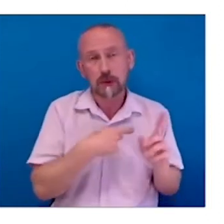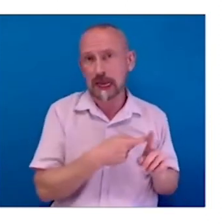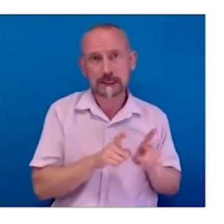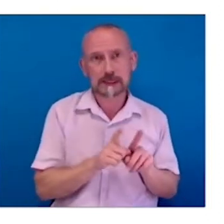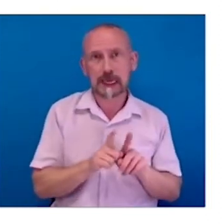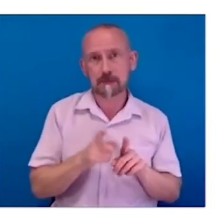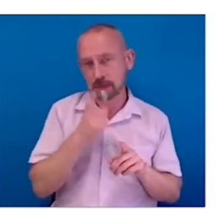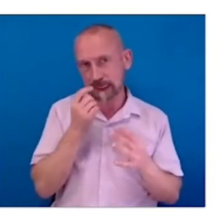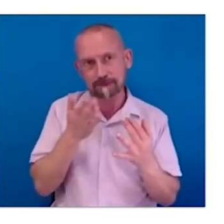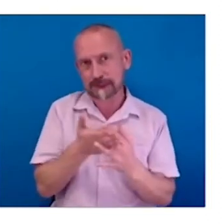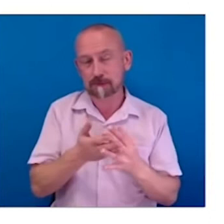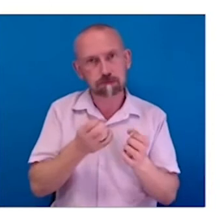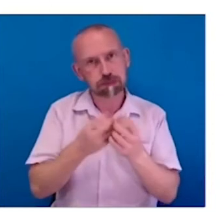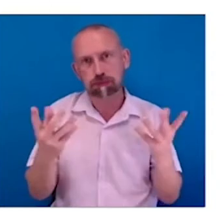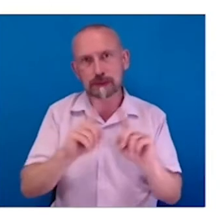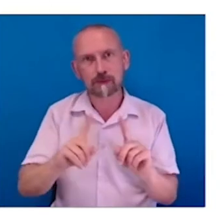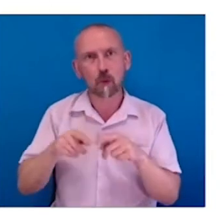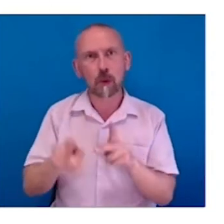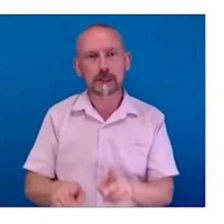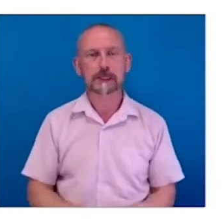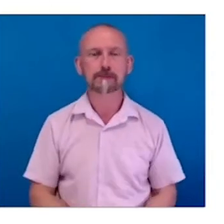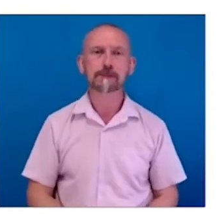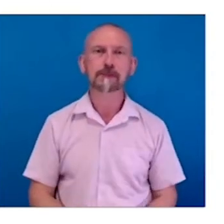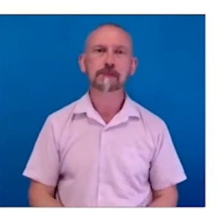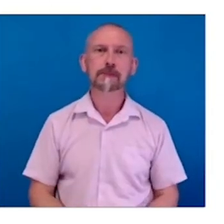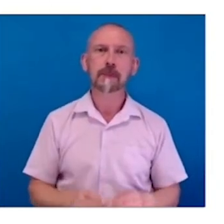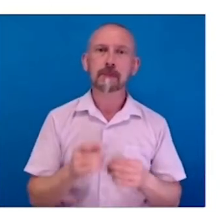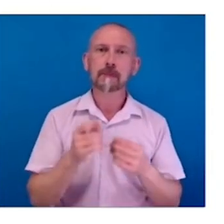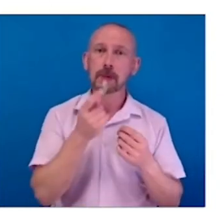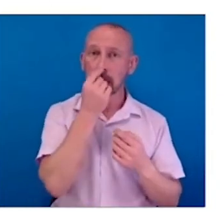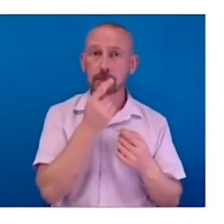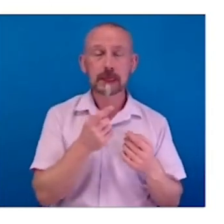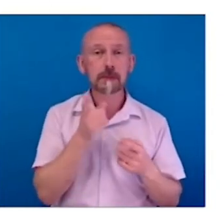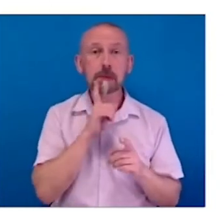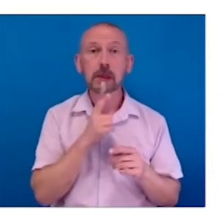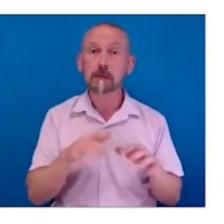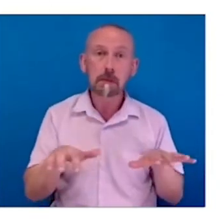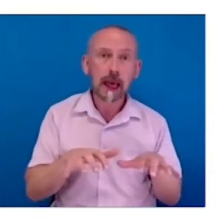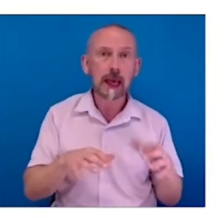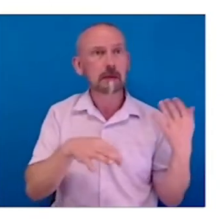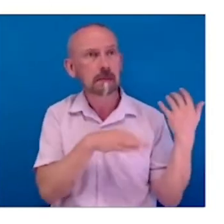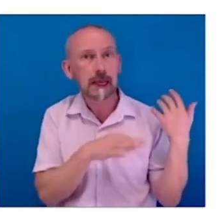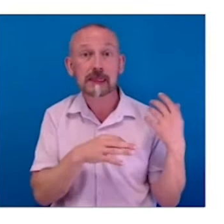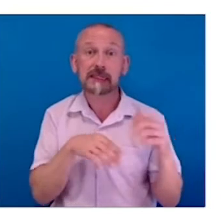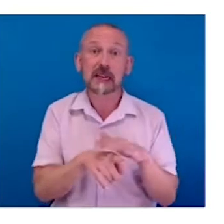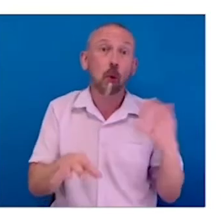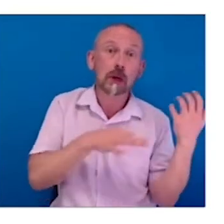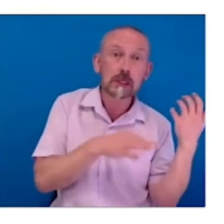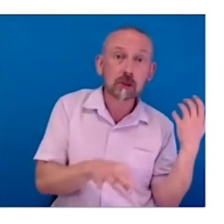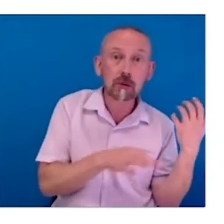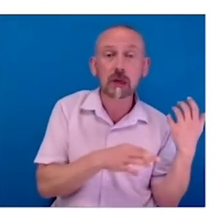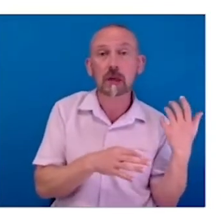great many ways. These range from instrumentalists playing in orchestras and church